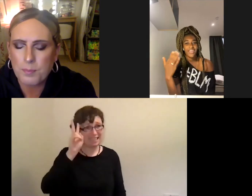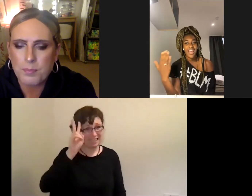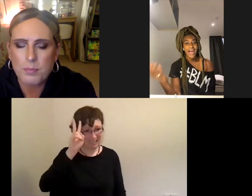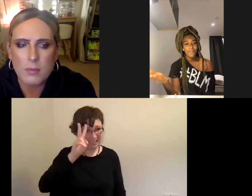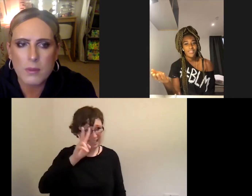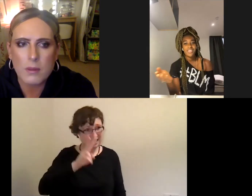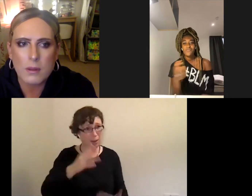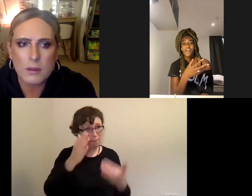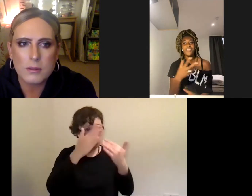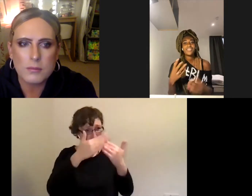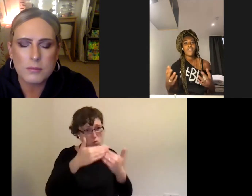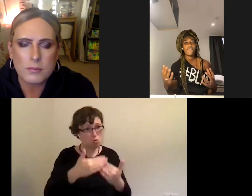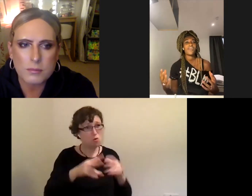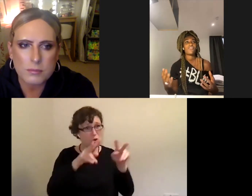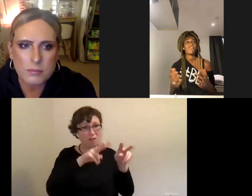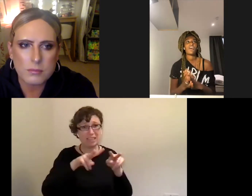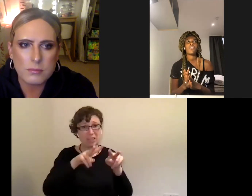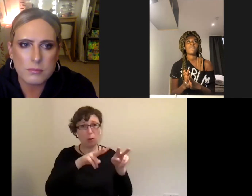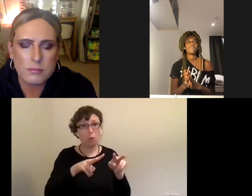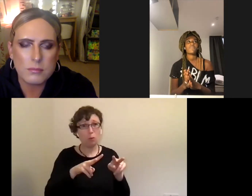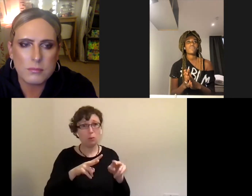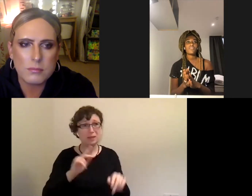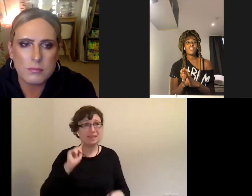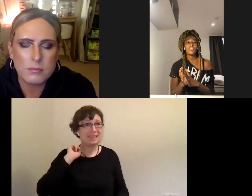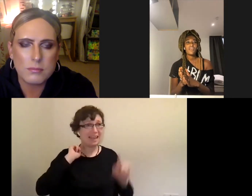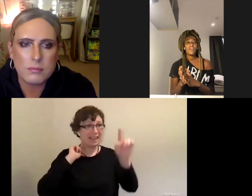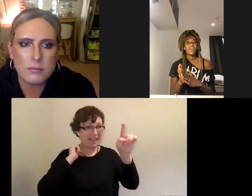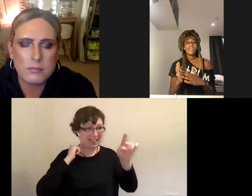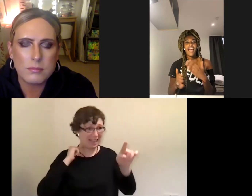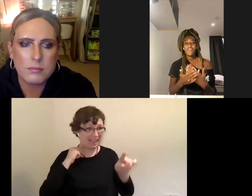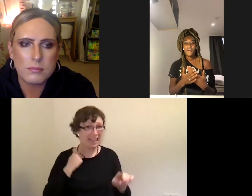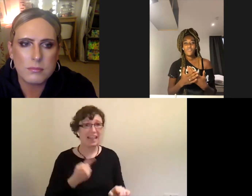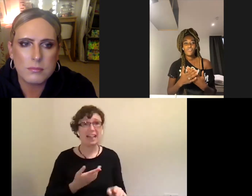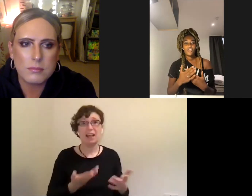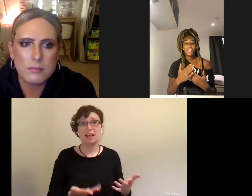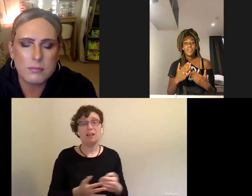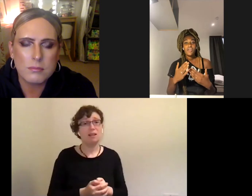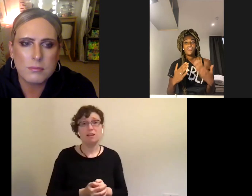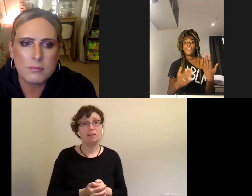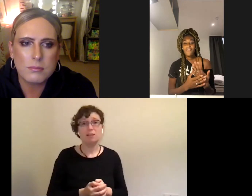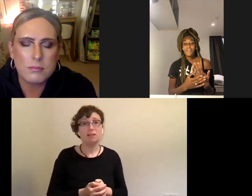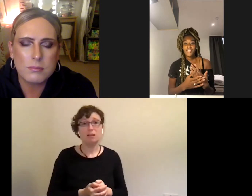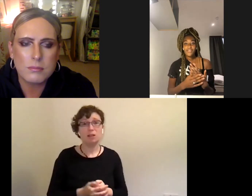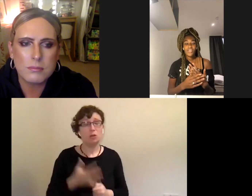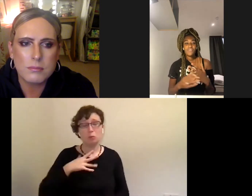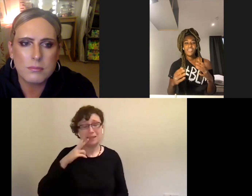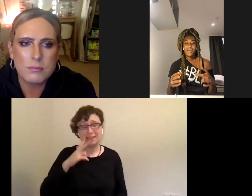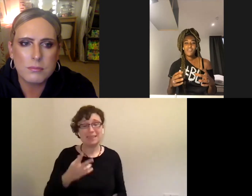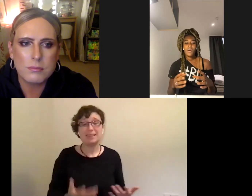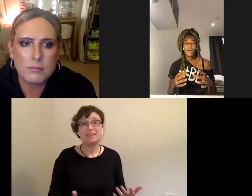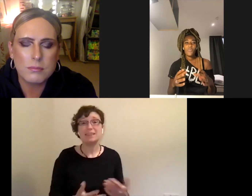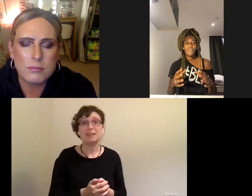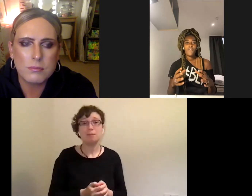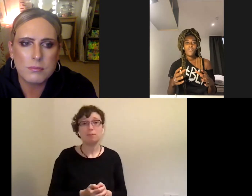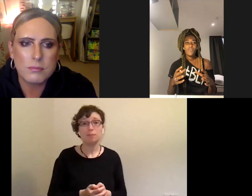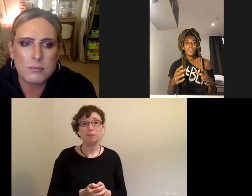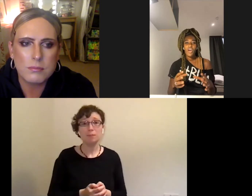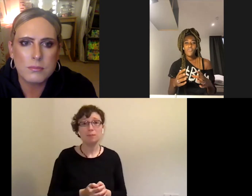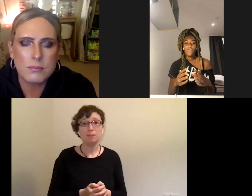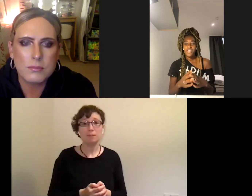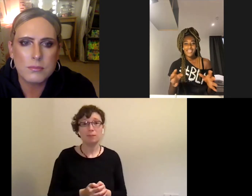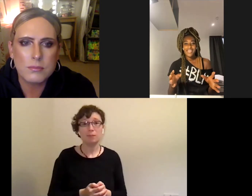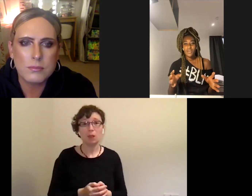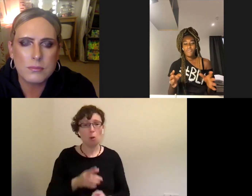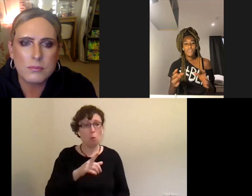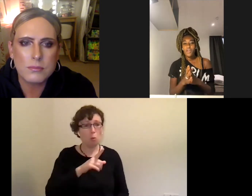forget that it happens? It's very selfish to carry on just sharing these videos, but with